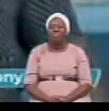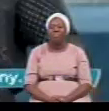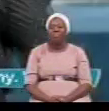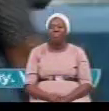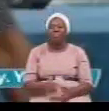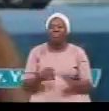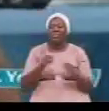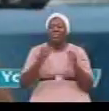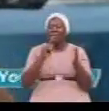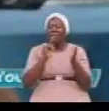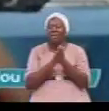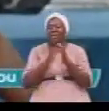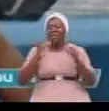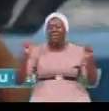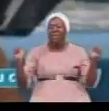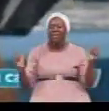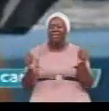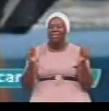Hallelujah.